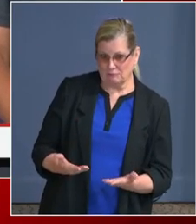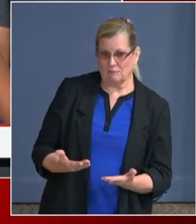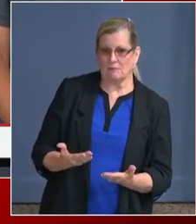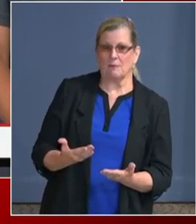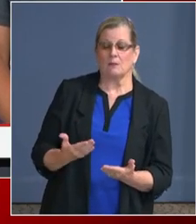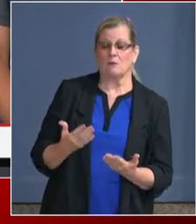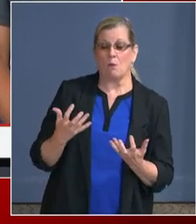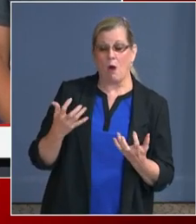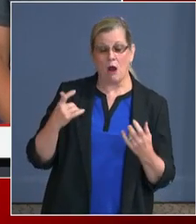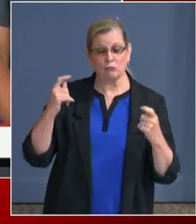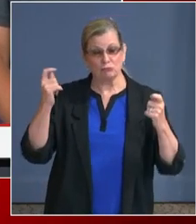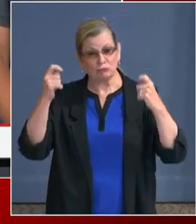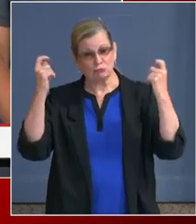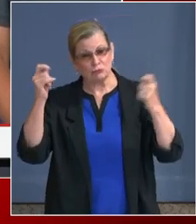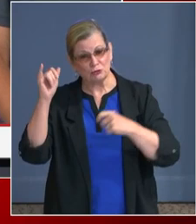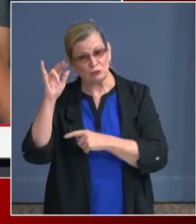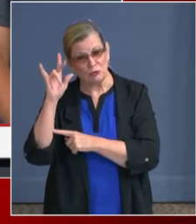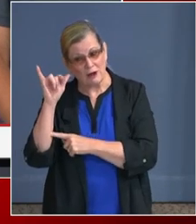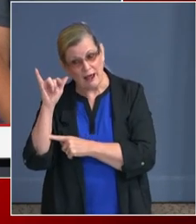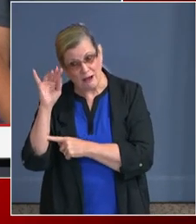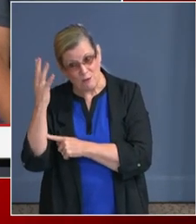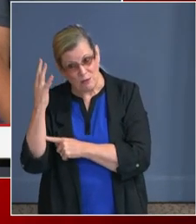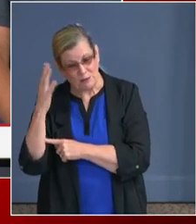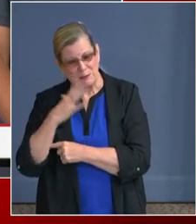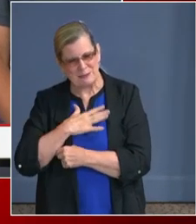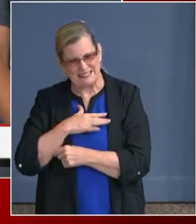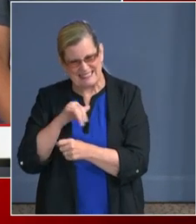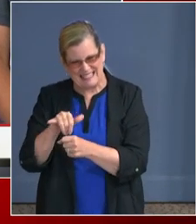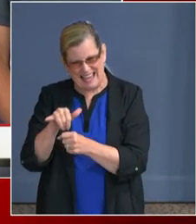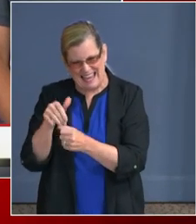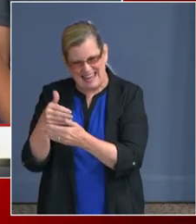at home or near their home in small